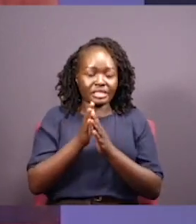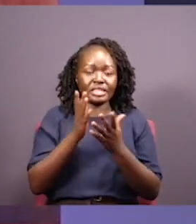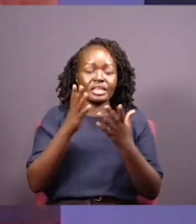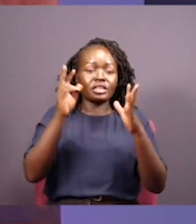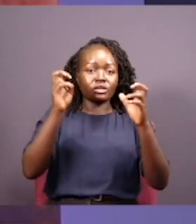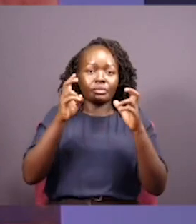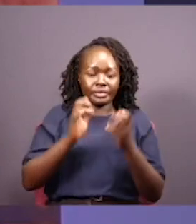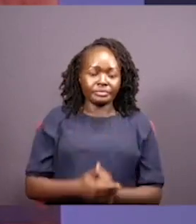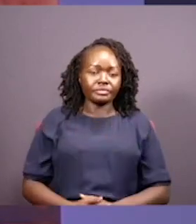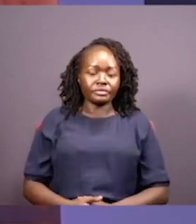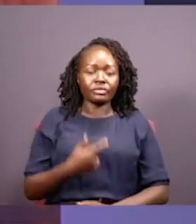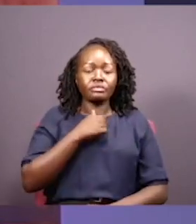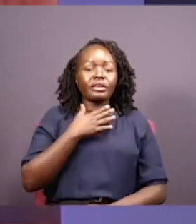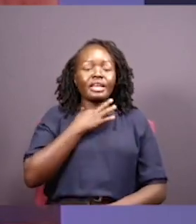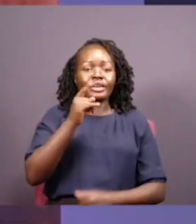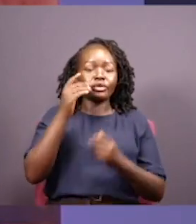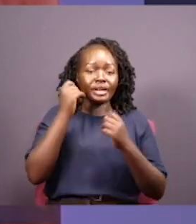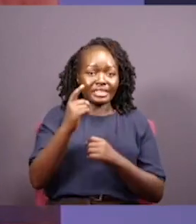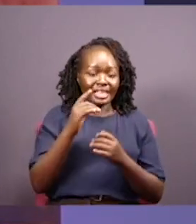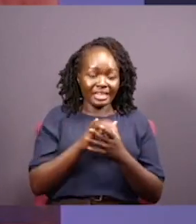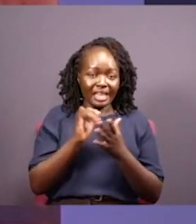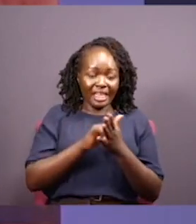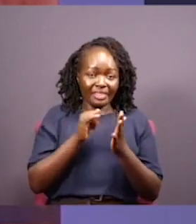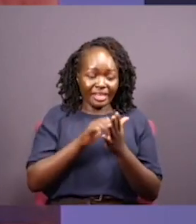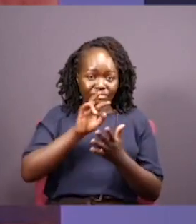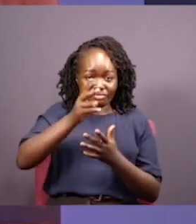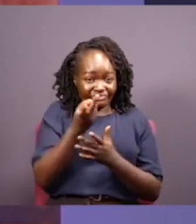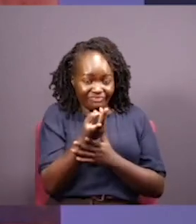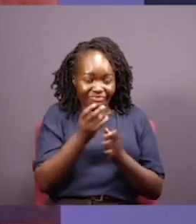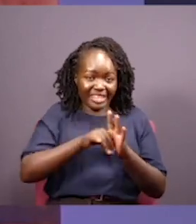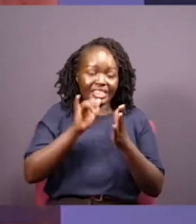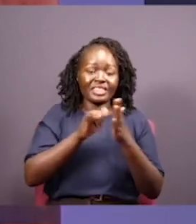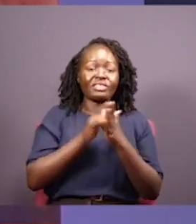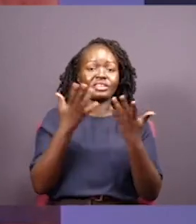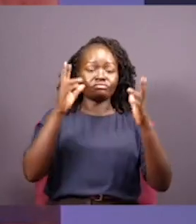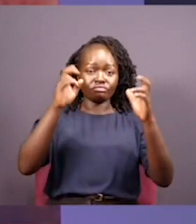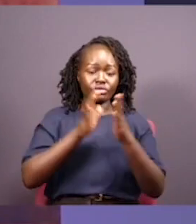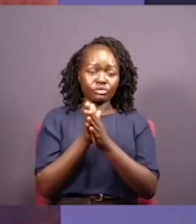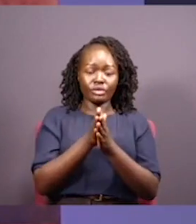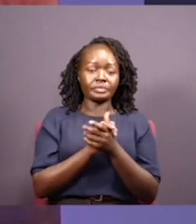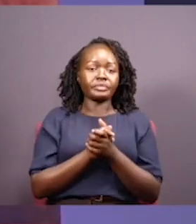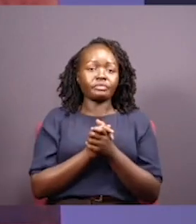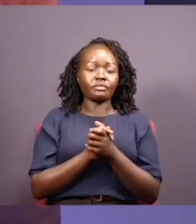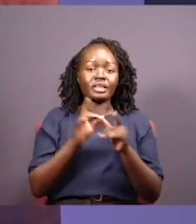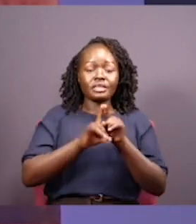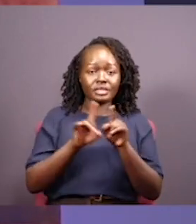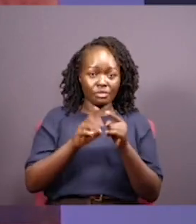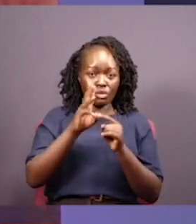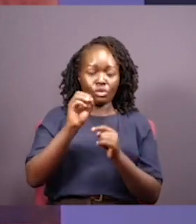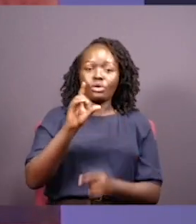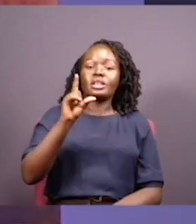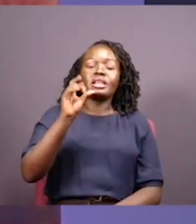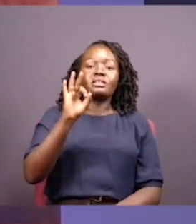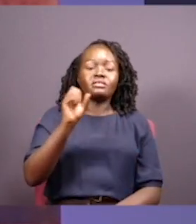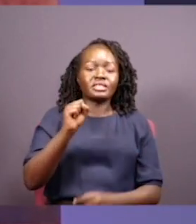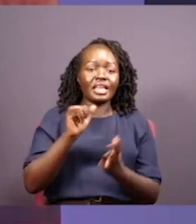you to notice the reverse psychology in the metaphor. Normally, it's the wolves that come into the sheep pen and ravage